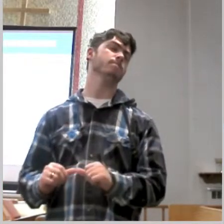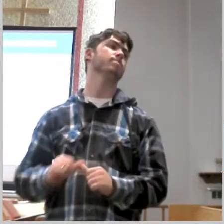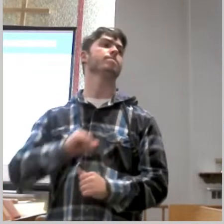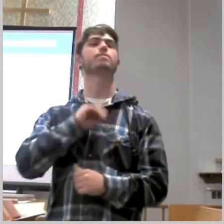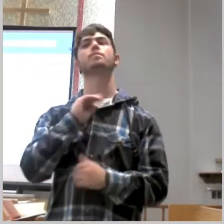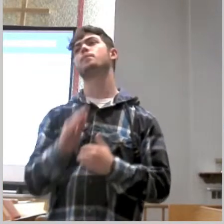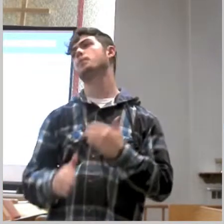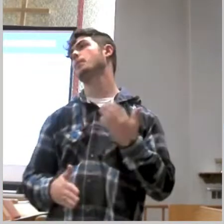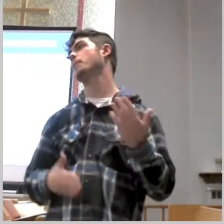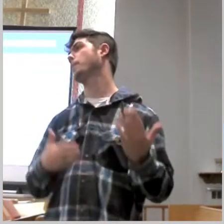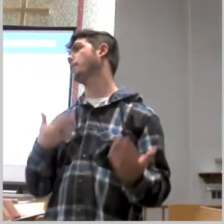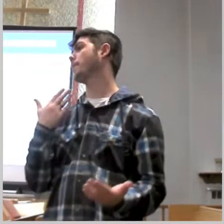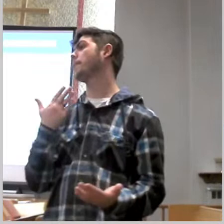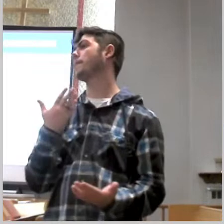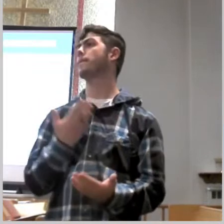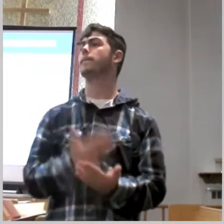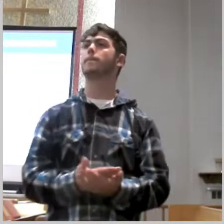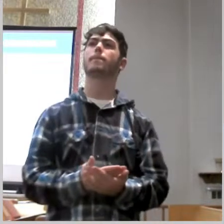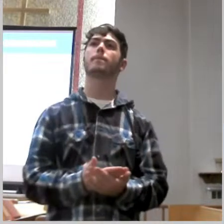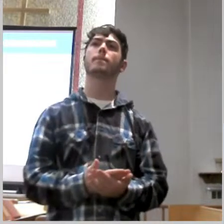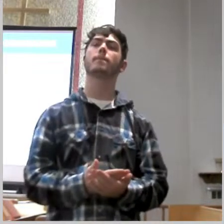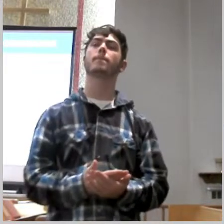and yours